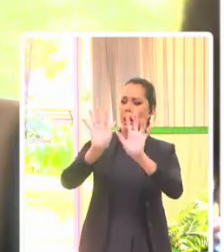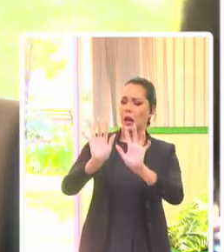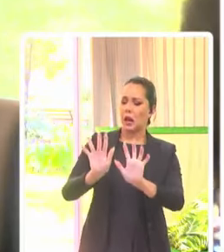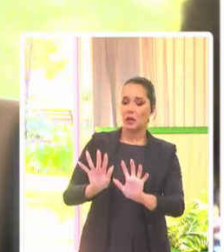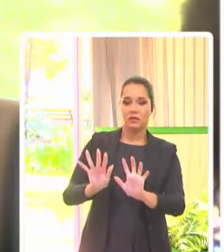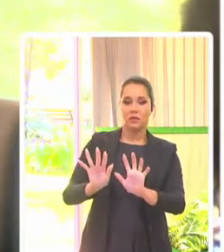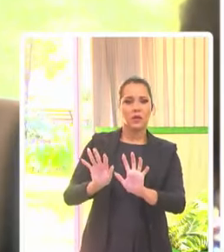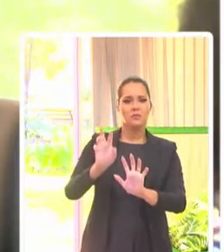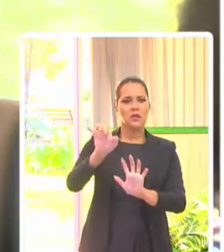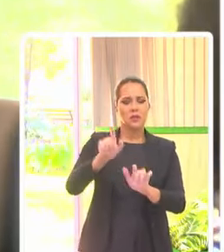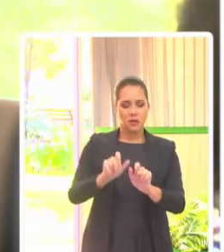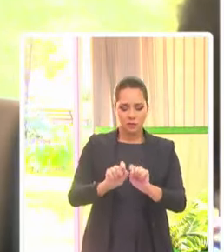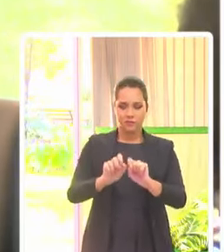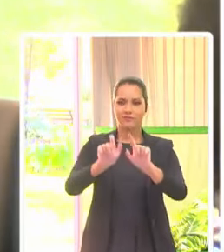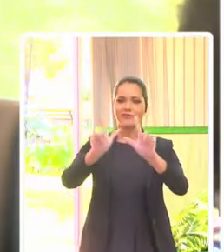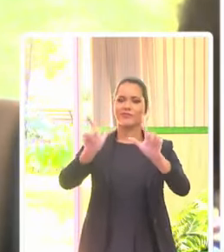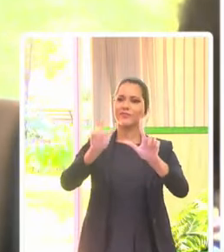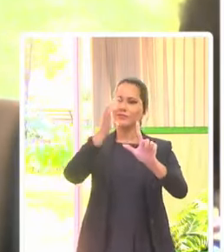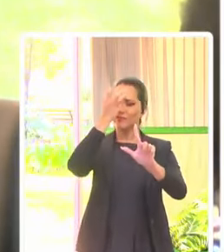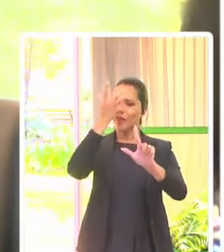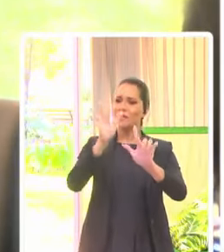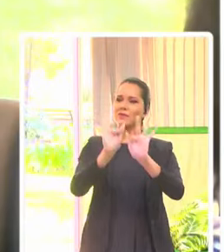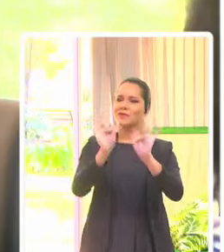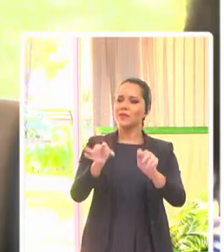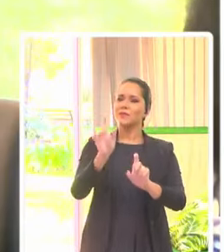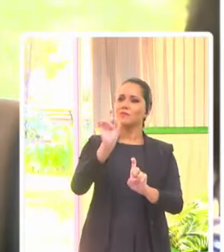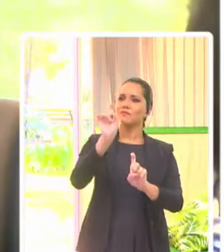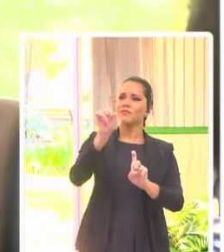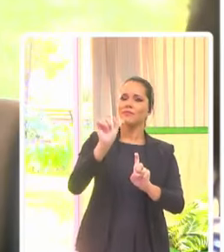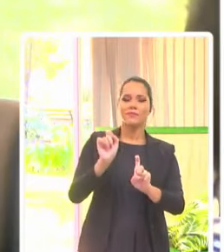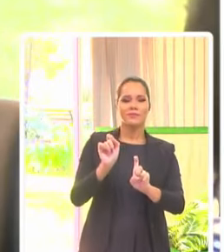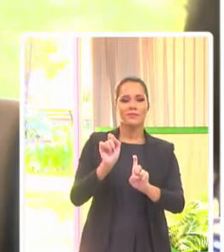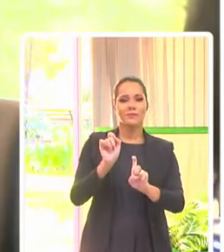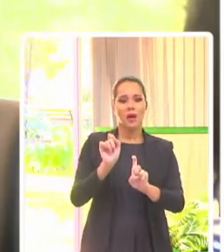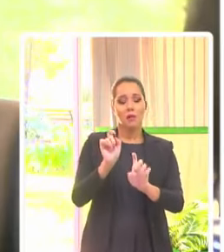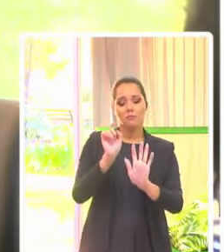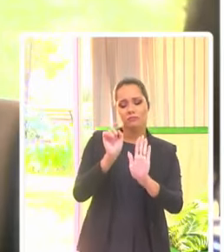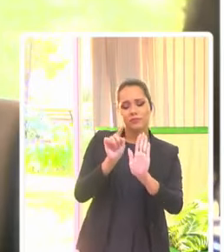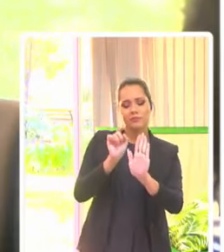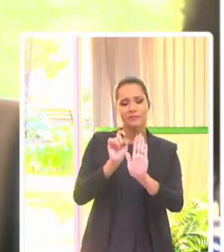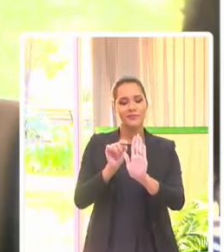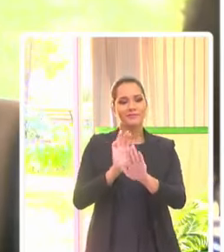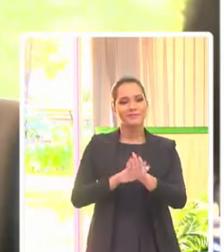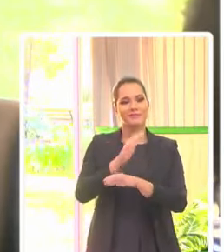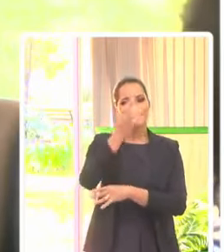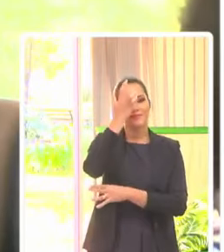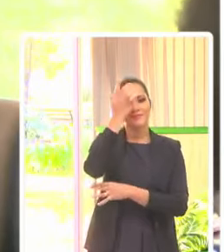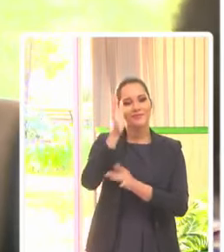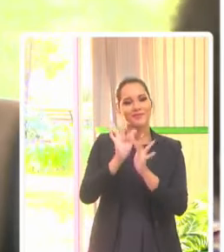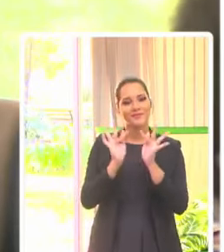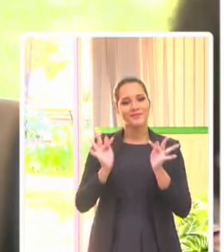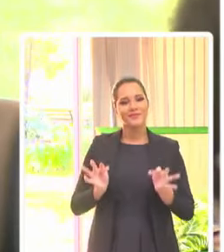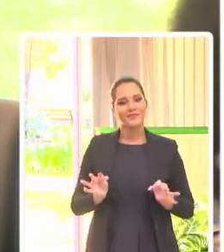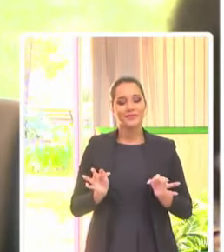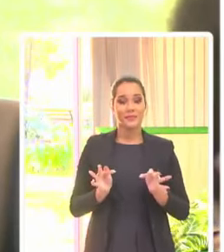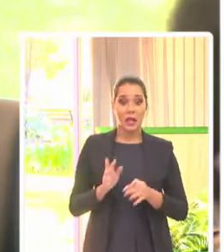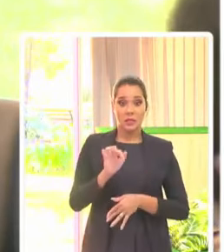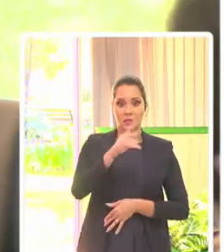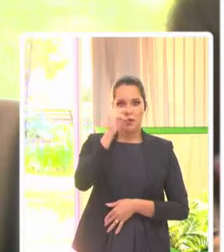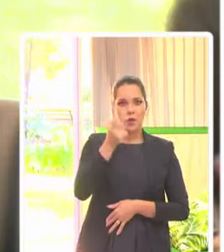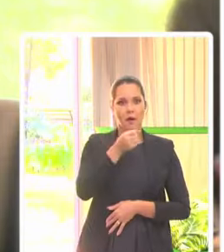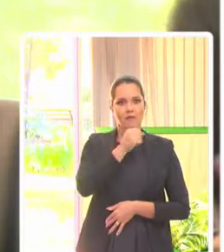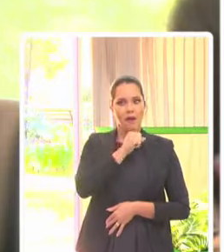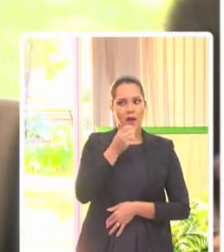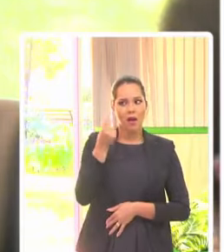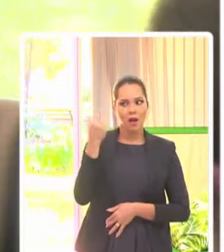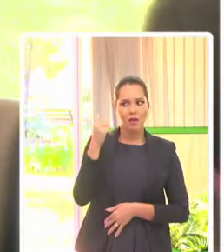simpler, making the user experience simpler. You know, if you're an older person who's never used a phone before